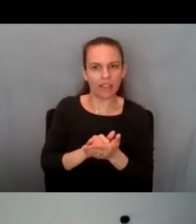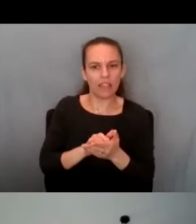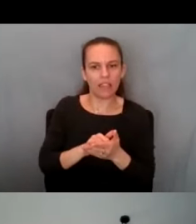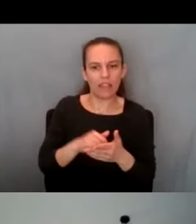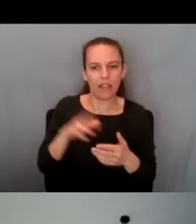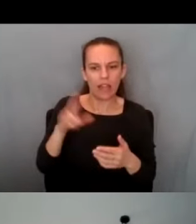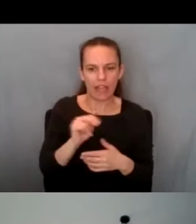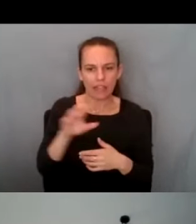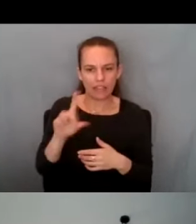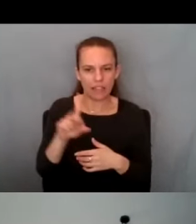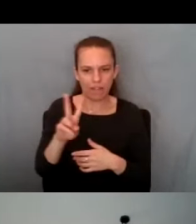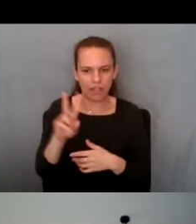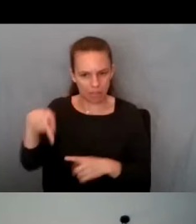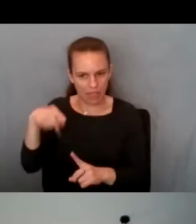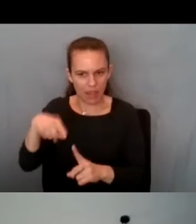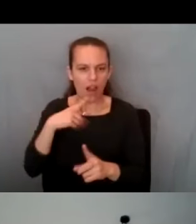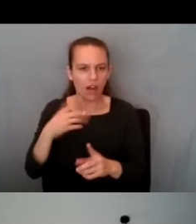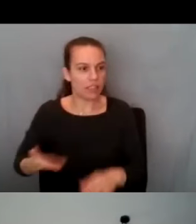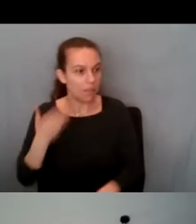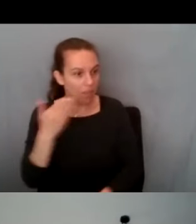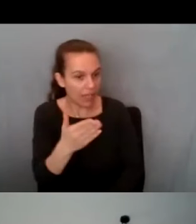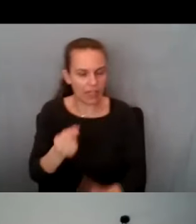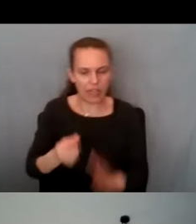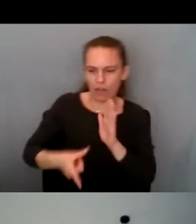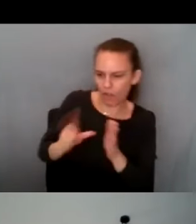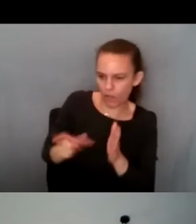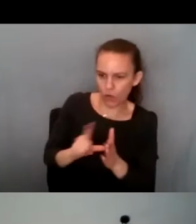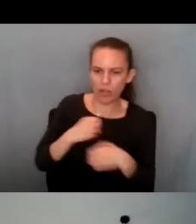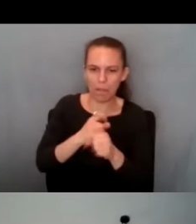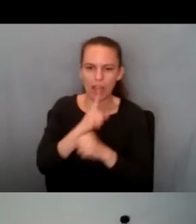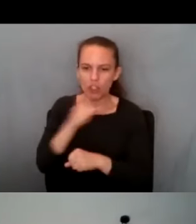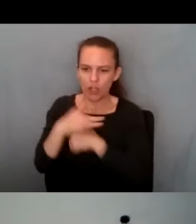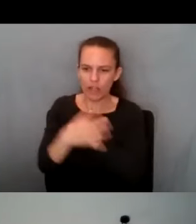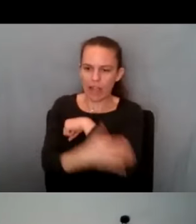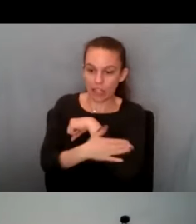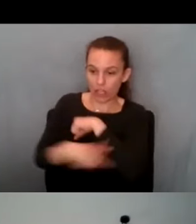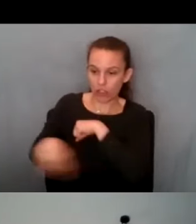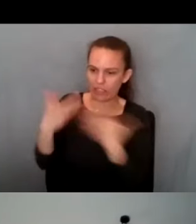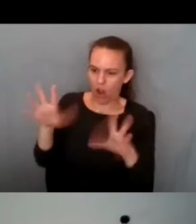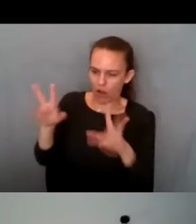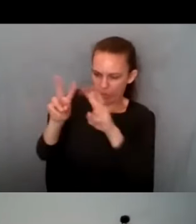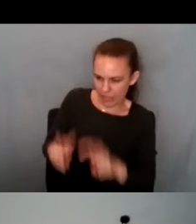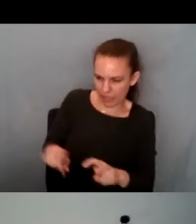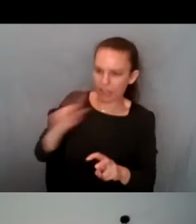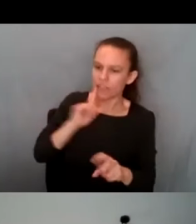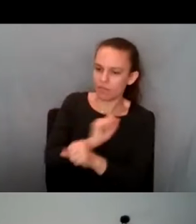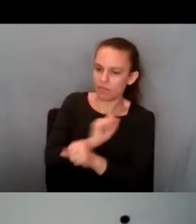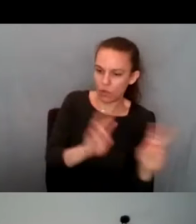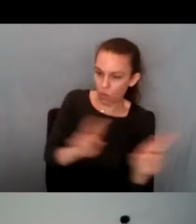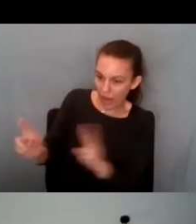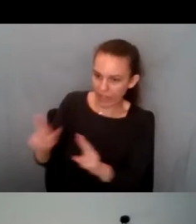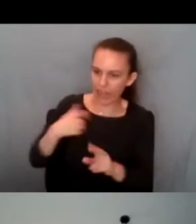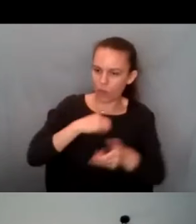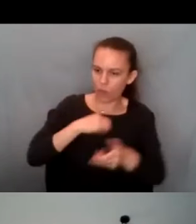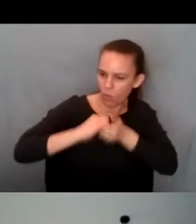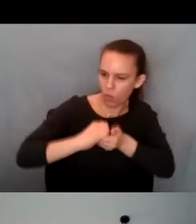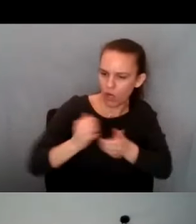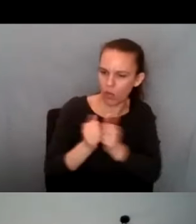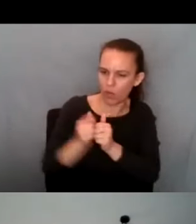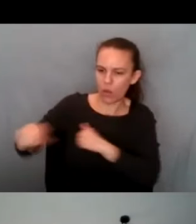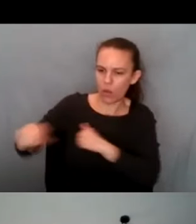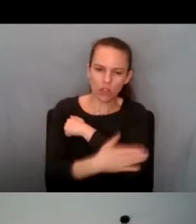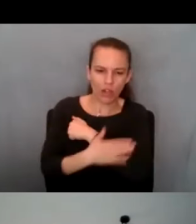submitted, are reviewed, country readiness is assessed, and we work together with countries to be able to ensure that as